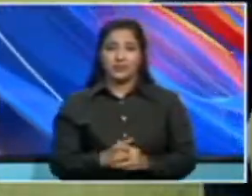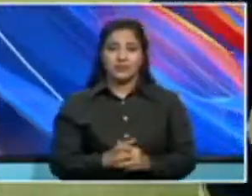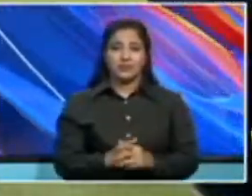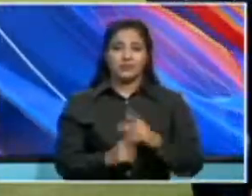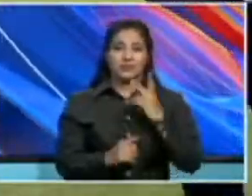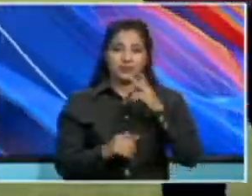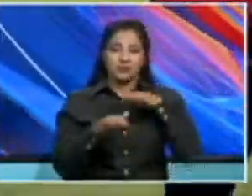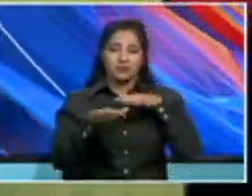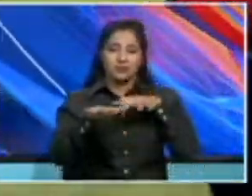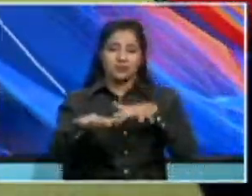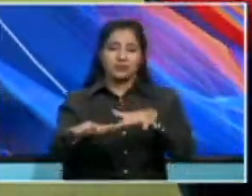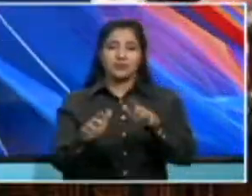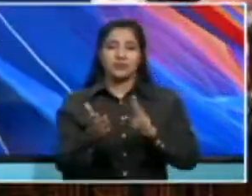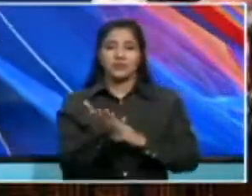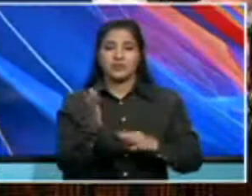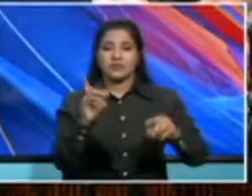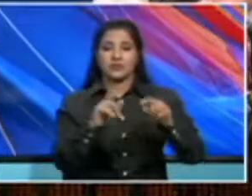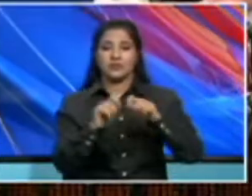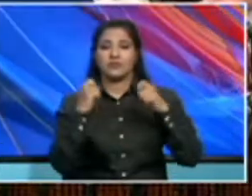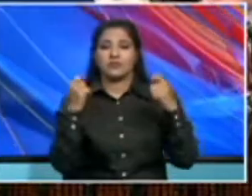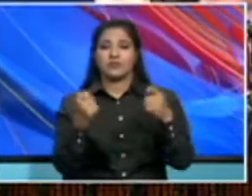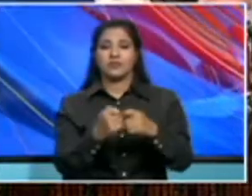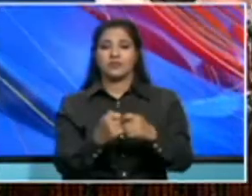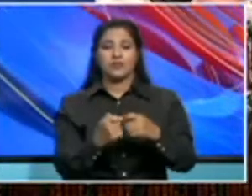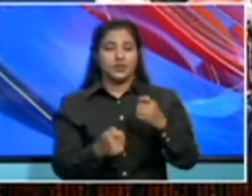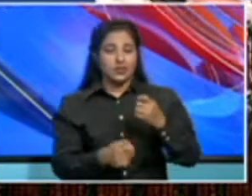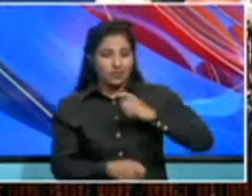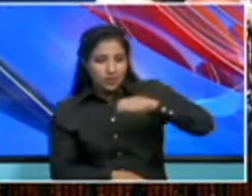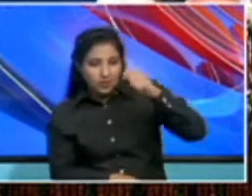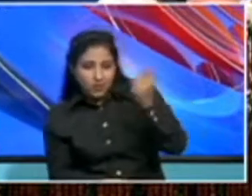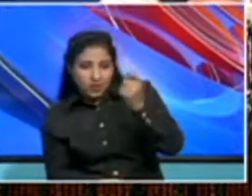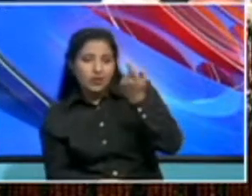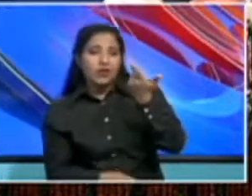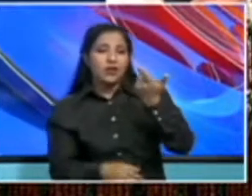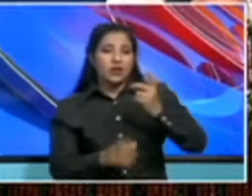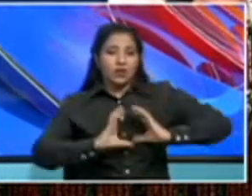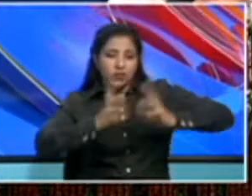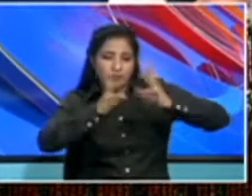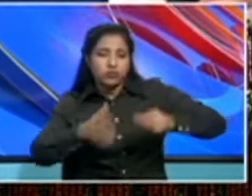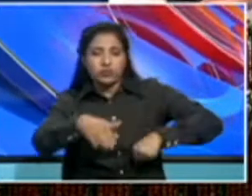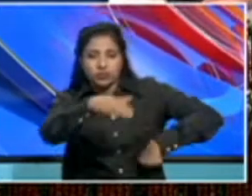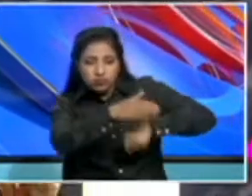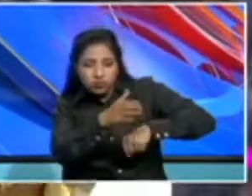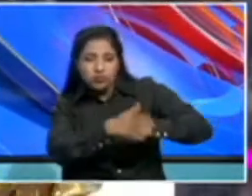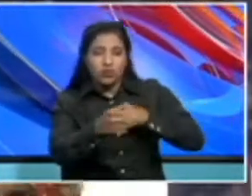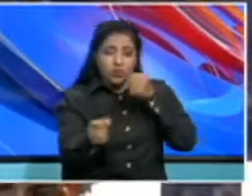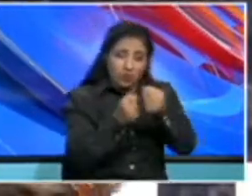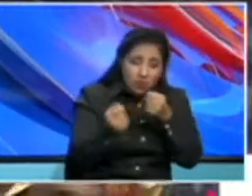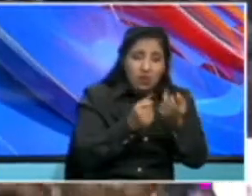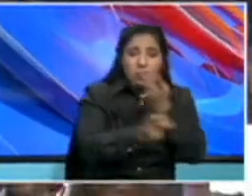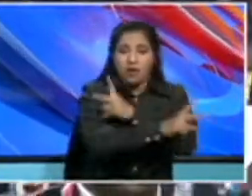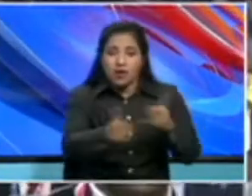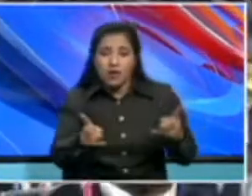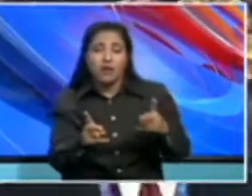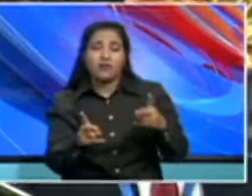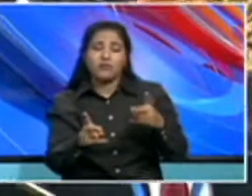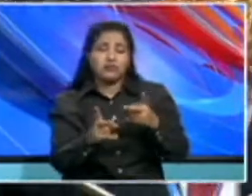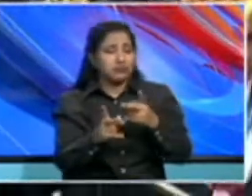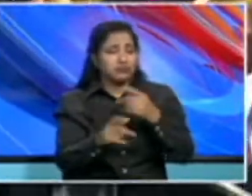Aquatics, archery, Indian archery, athletics, badminton, basketball, beach sports, boxing, canoeing, cycling,